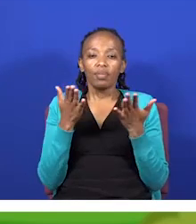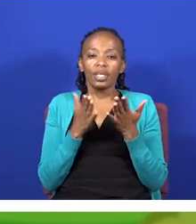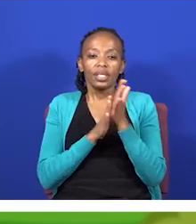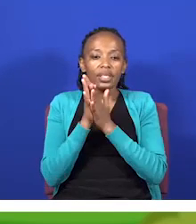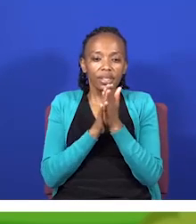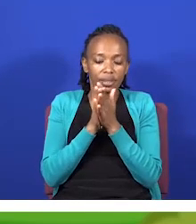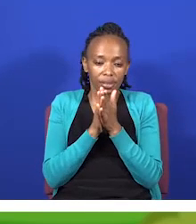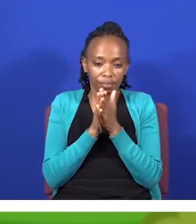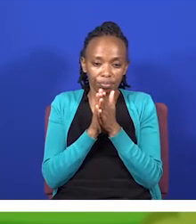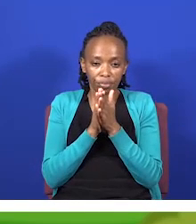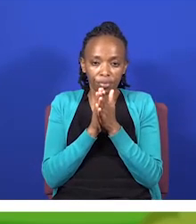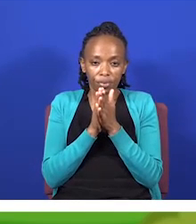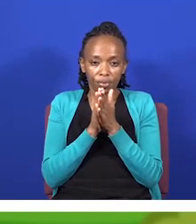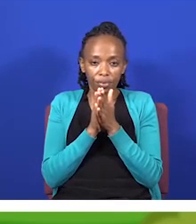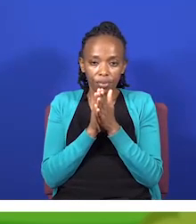interesting.